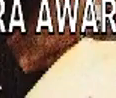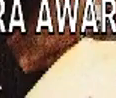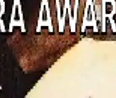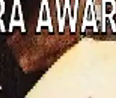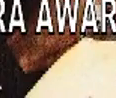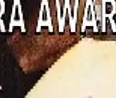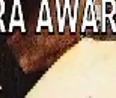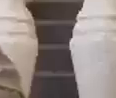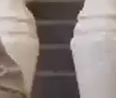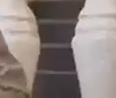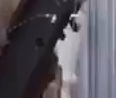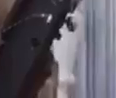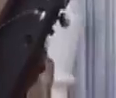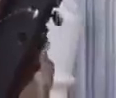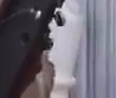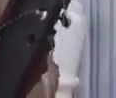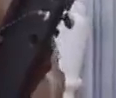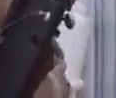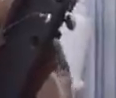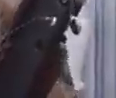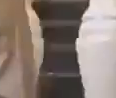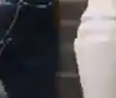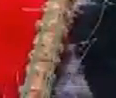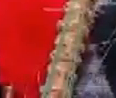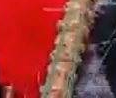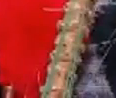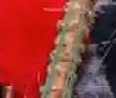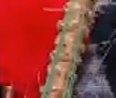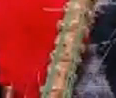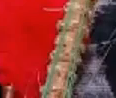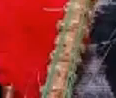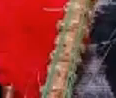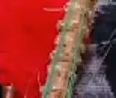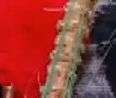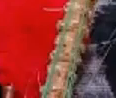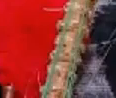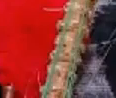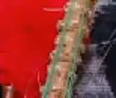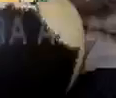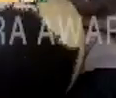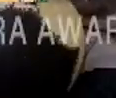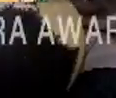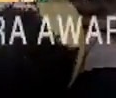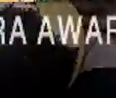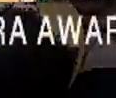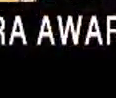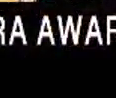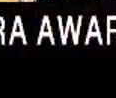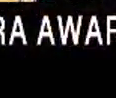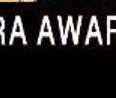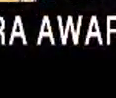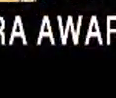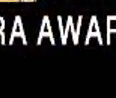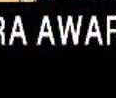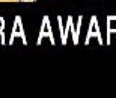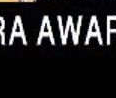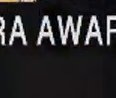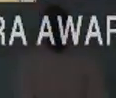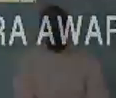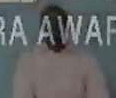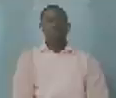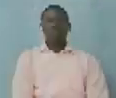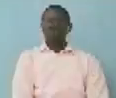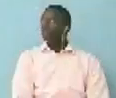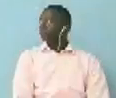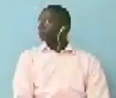be korontoro kan ala karam fa janni wala yenyun Kora bemba min da kanake Gambia jang